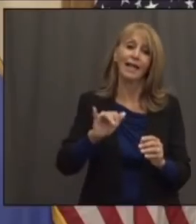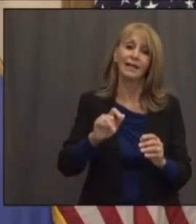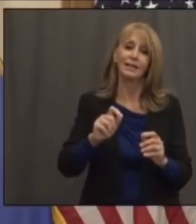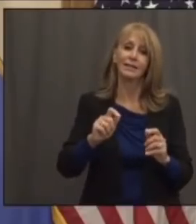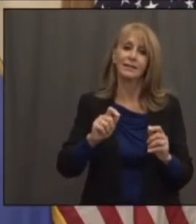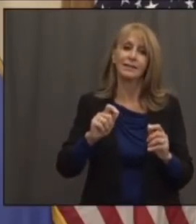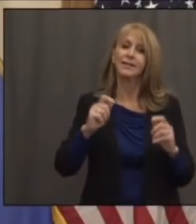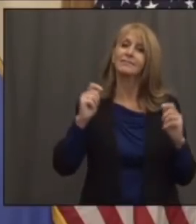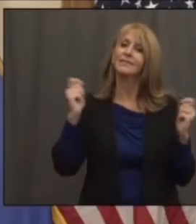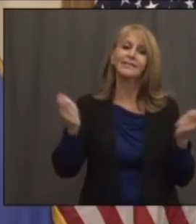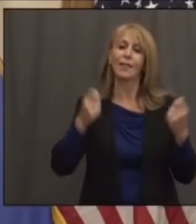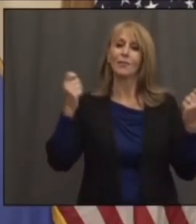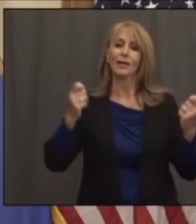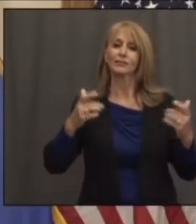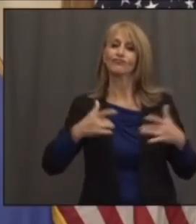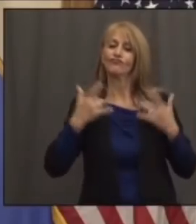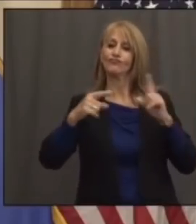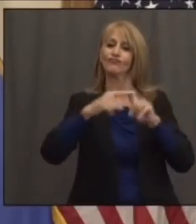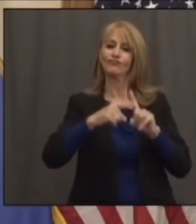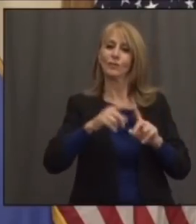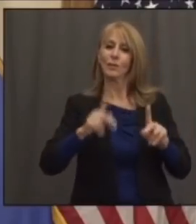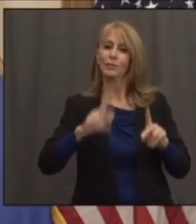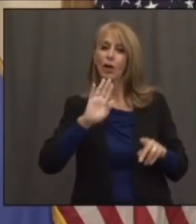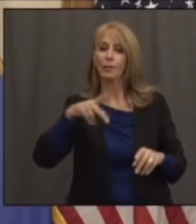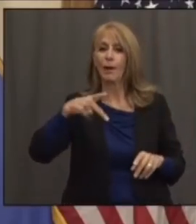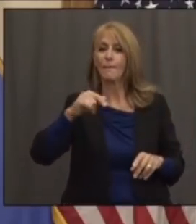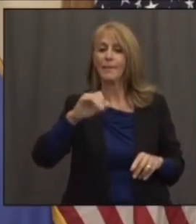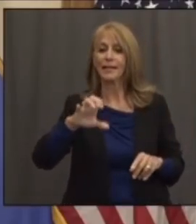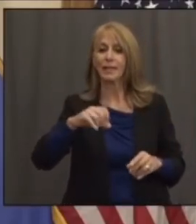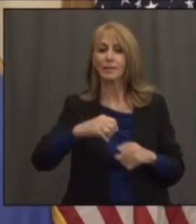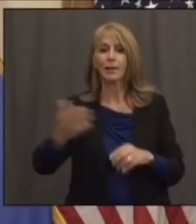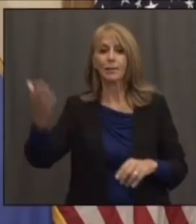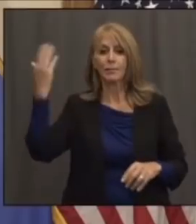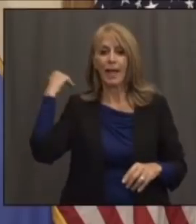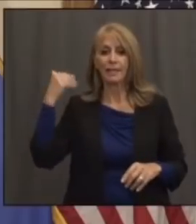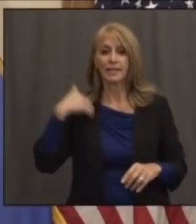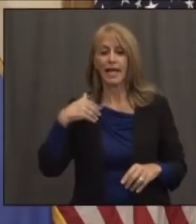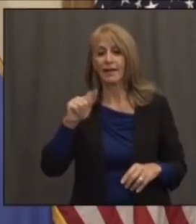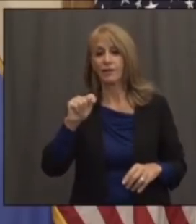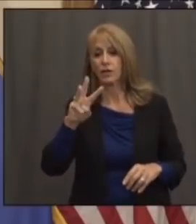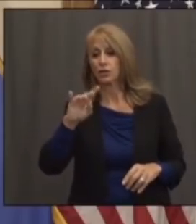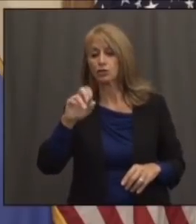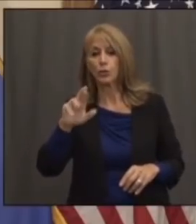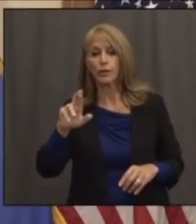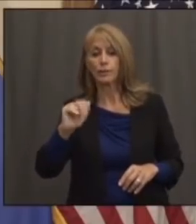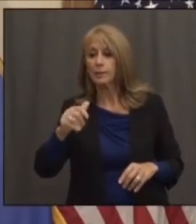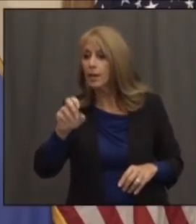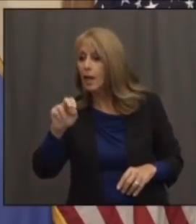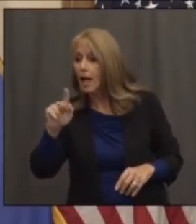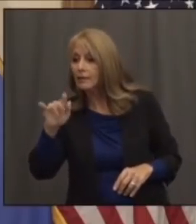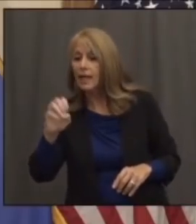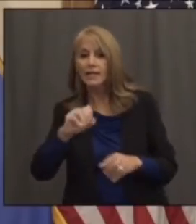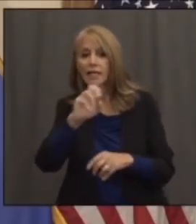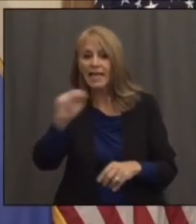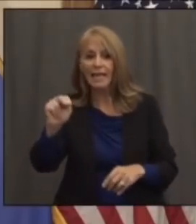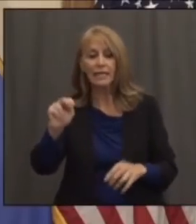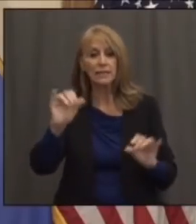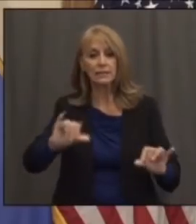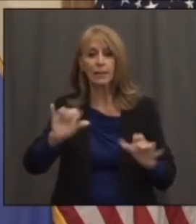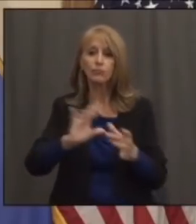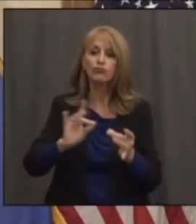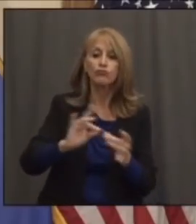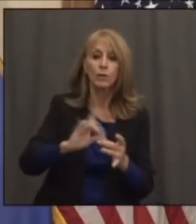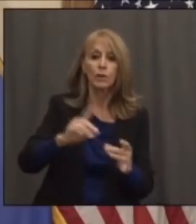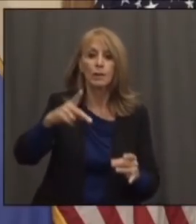tone, where we have a lot of people talking about the pandemic in the past tense. I have Twitter up right now, and I'm seeing people online in Connecticut also doing the same thing, talking